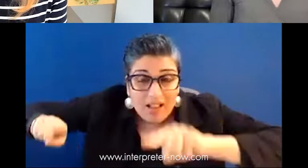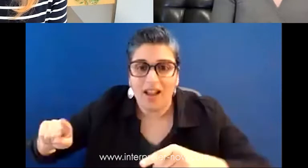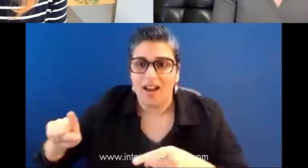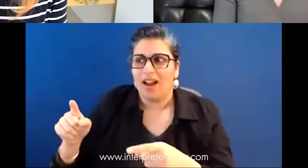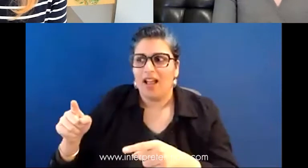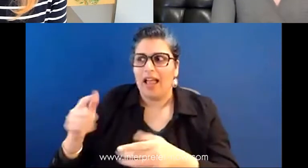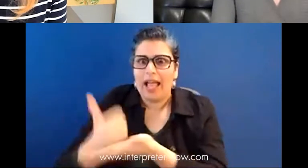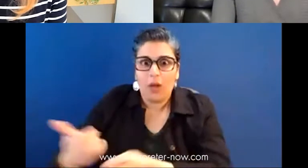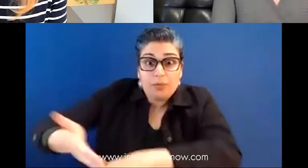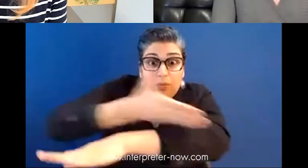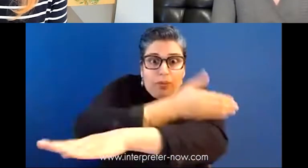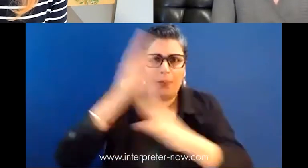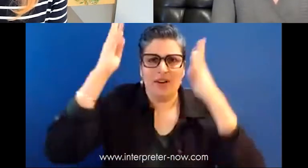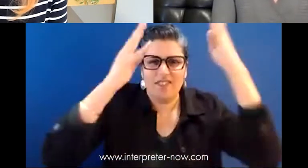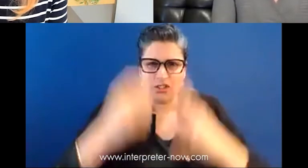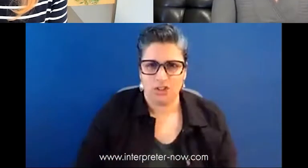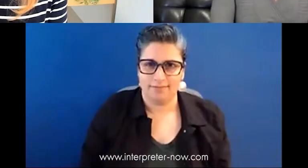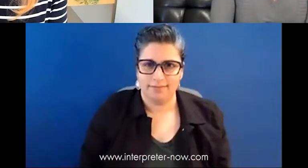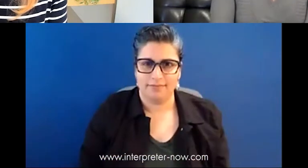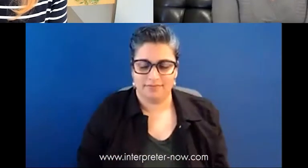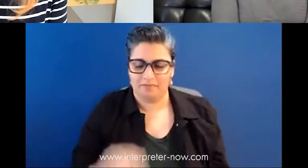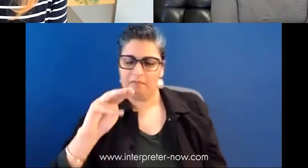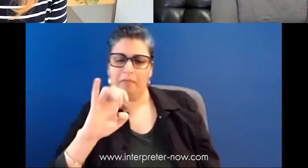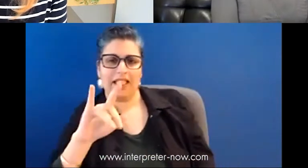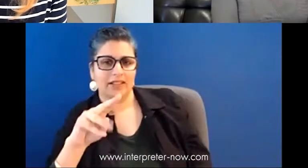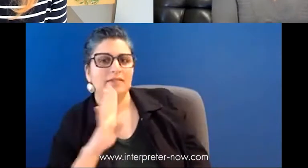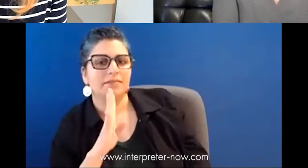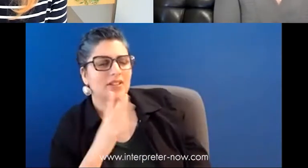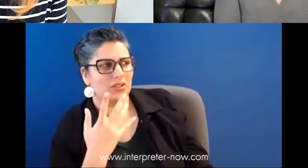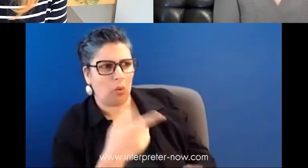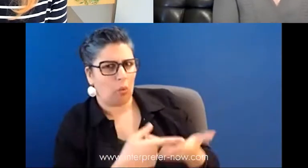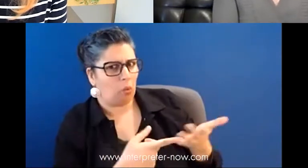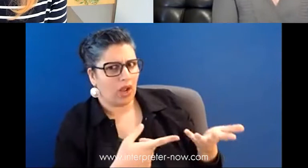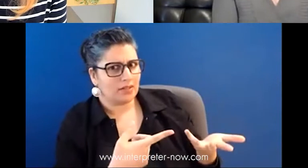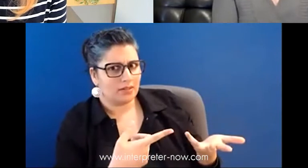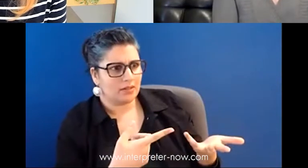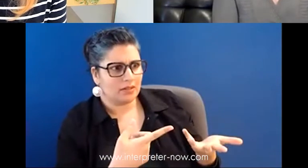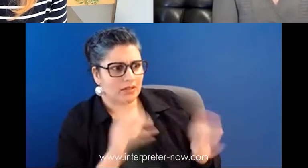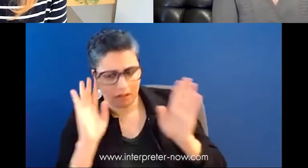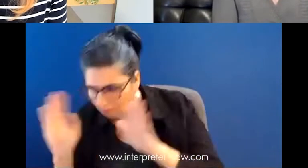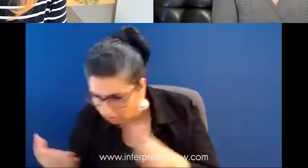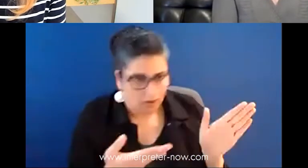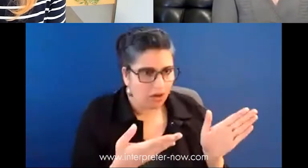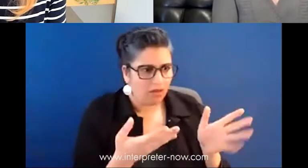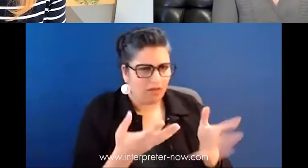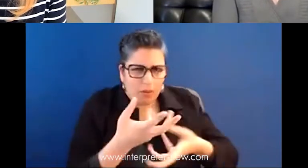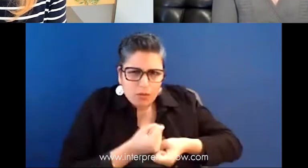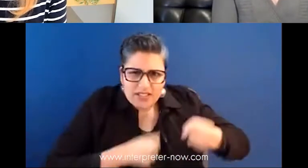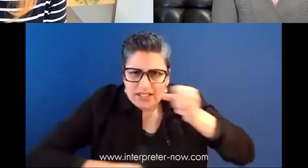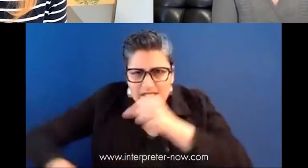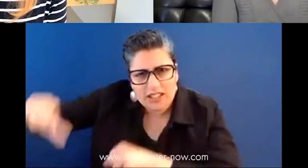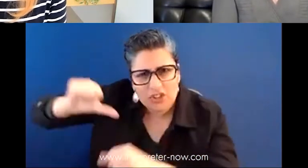Yeah. So what is that? What is holding us back from trusting each other, from developing